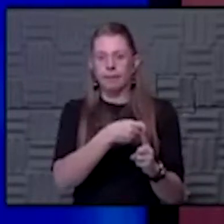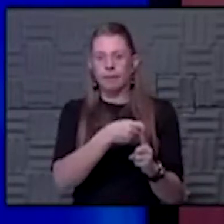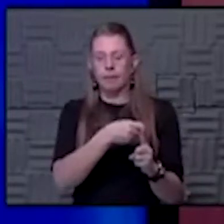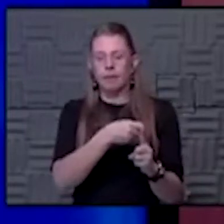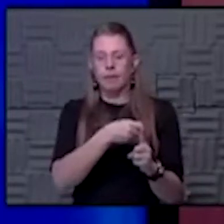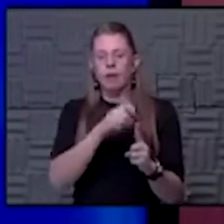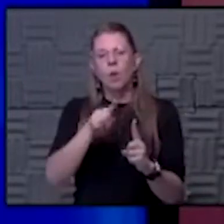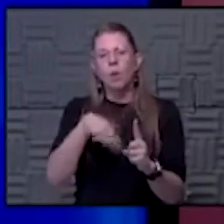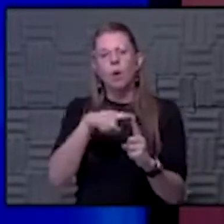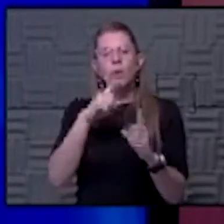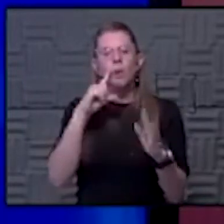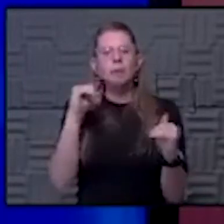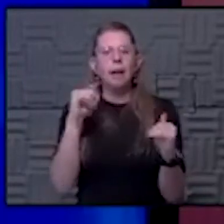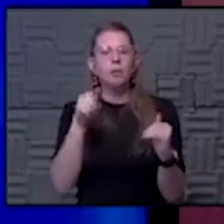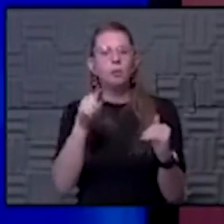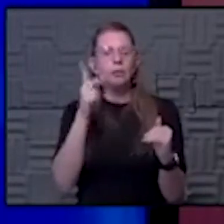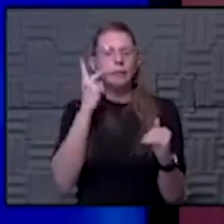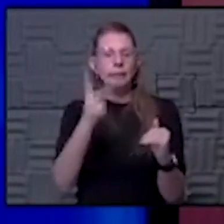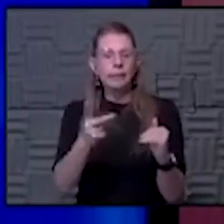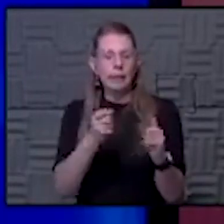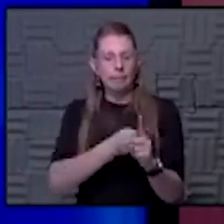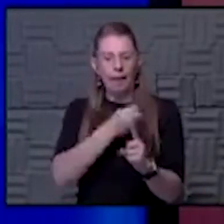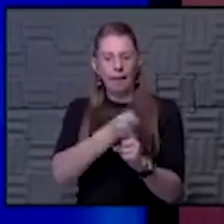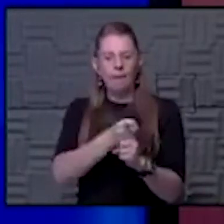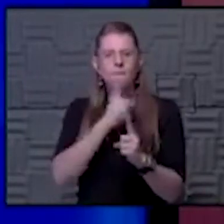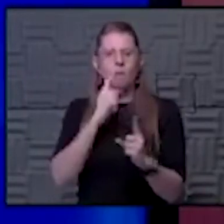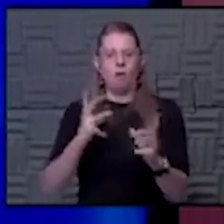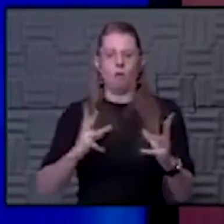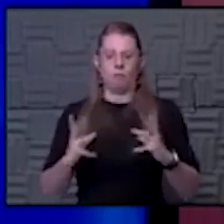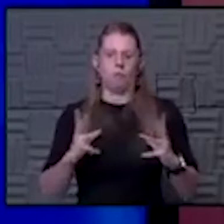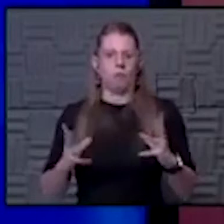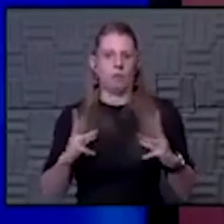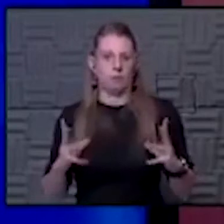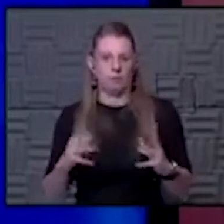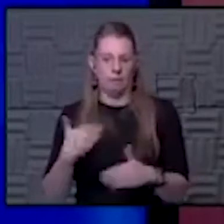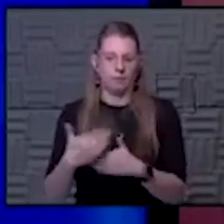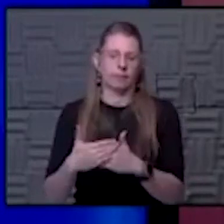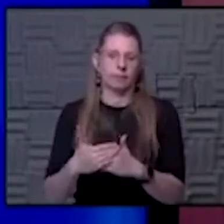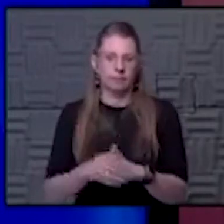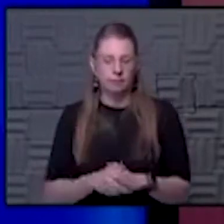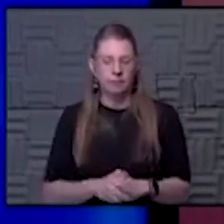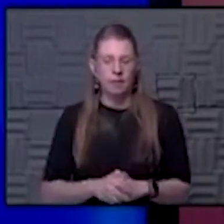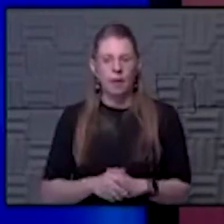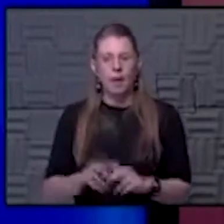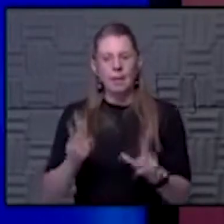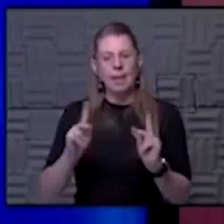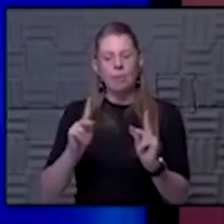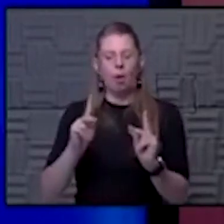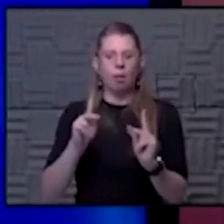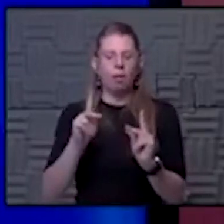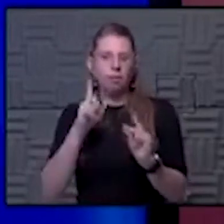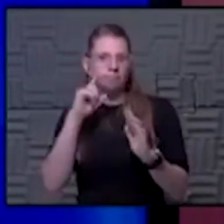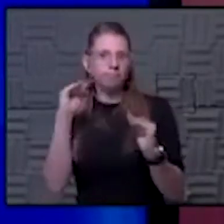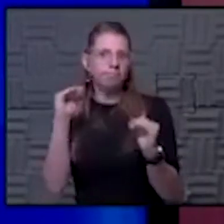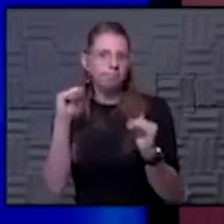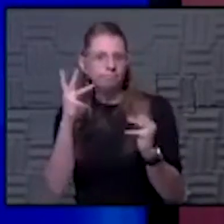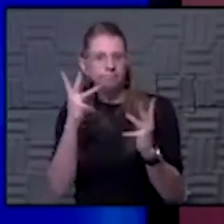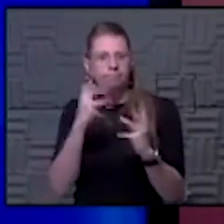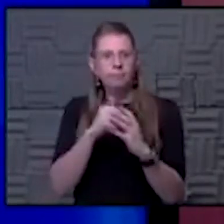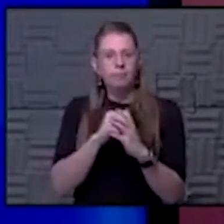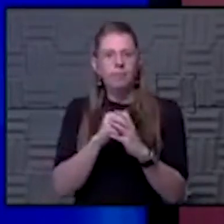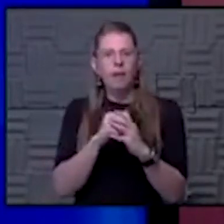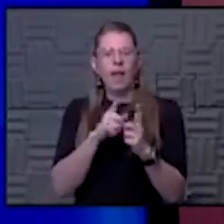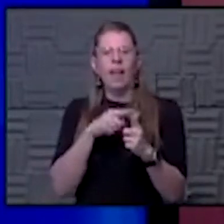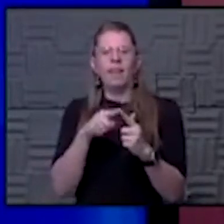when you expect to see the impact of the gatherings, and then what people should be anticipating, and when will we be